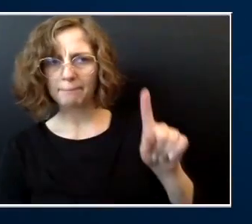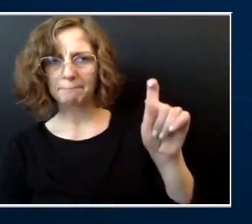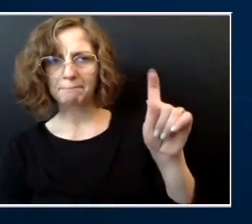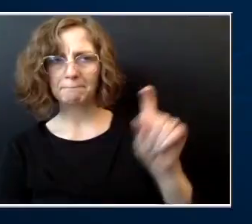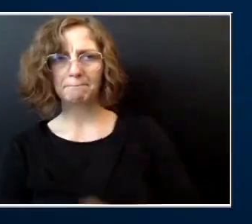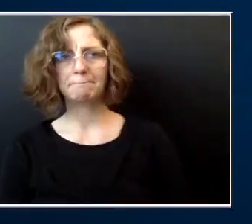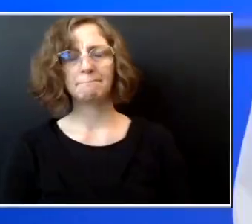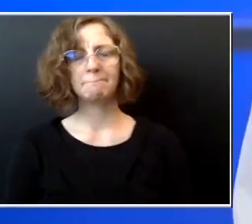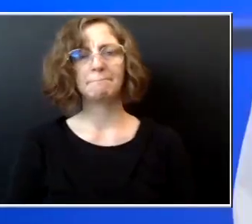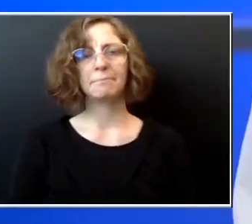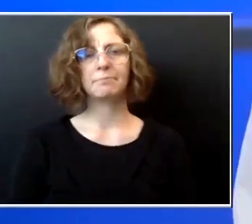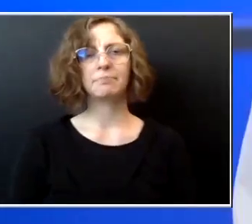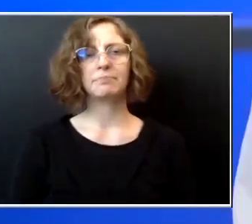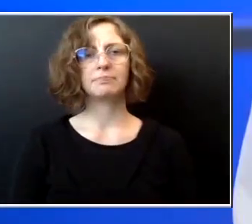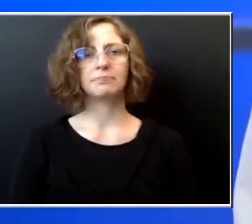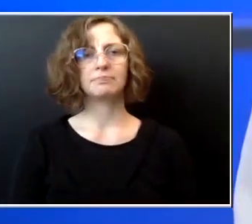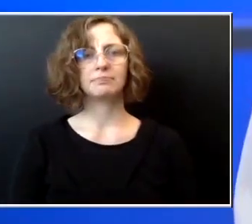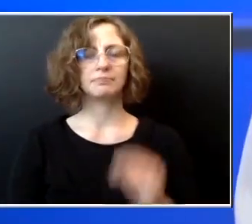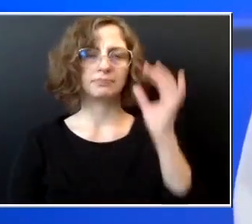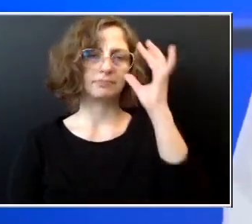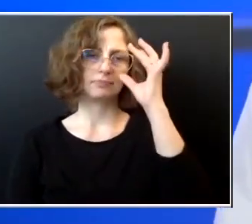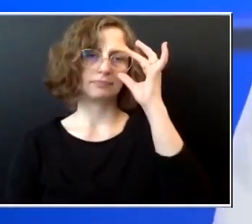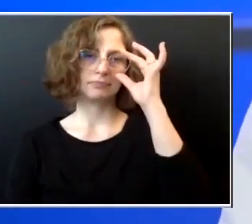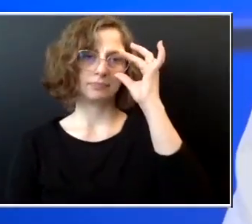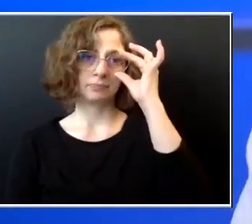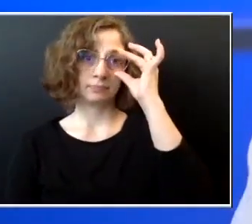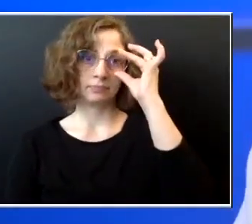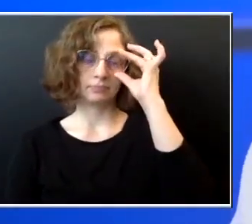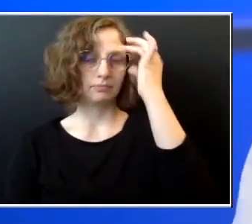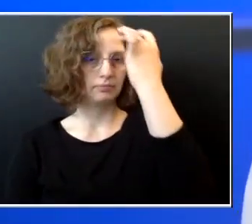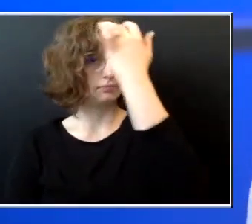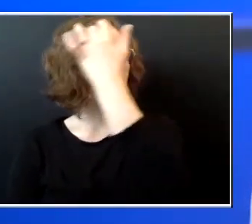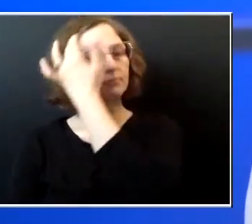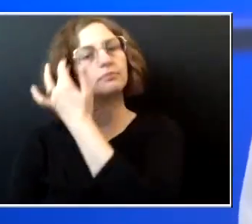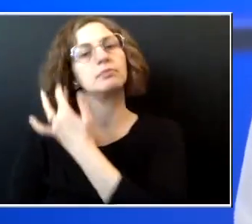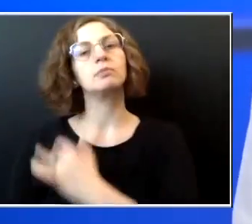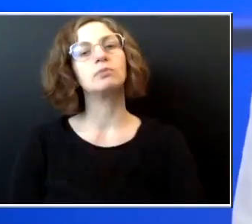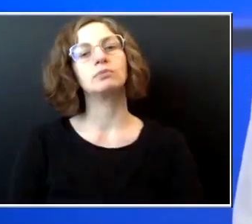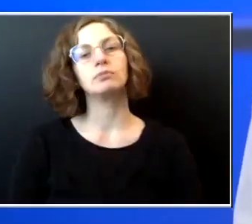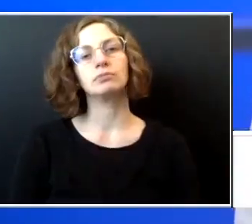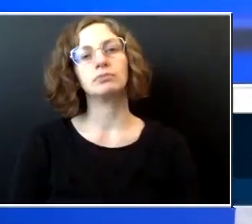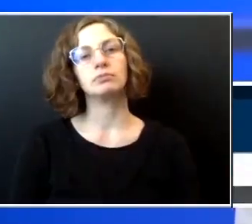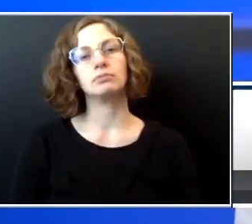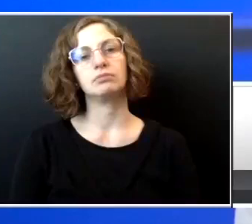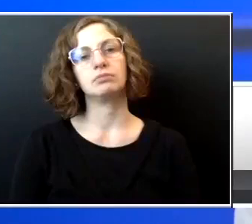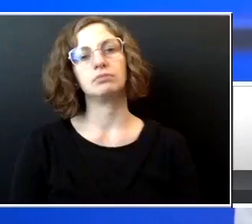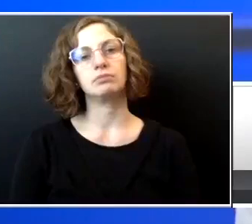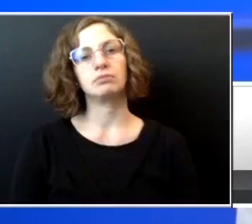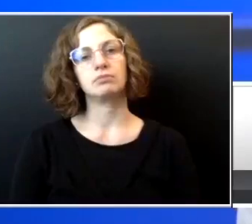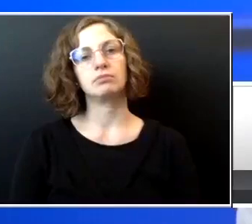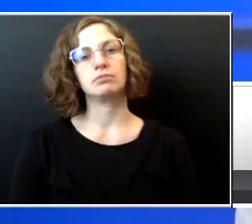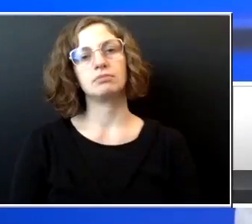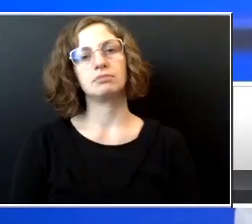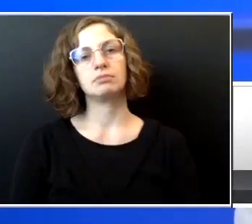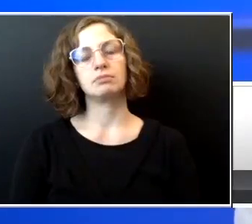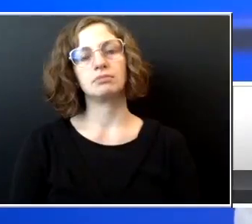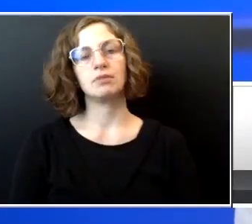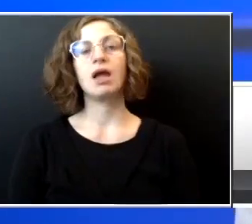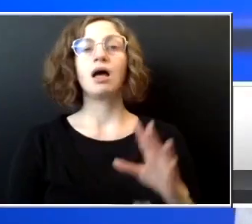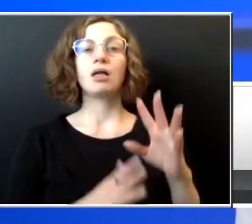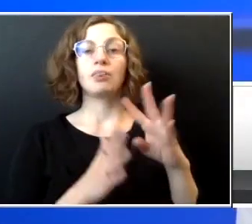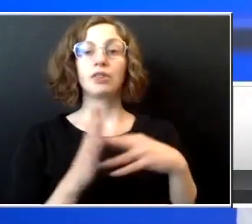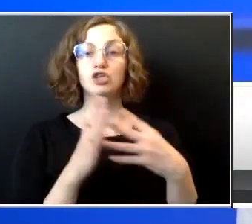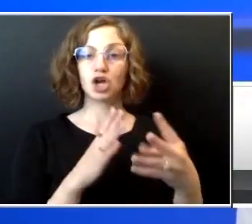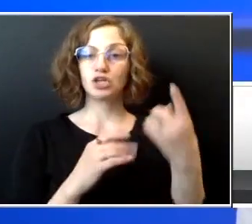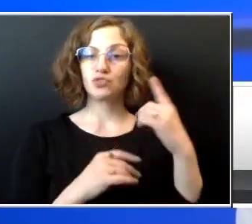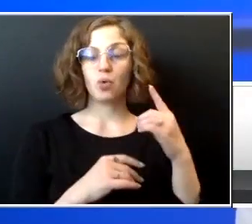There were historians of the charts of New York and Philadelphia were by a group of historians who wanted to make